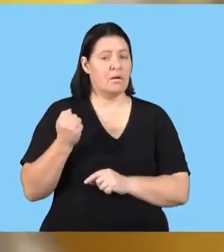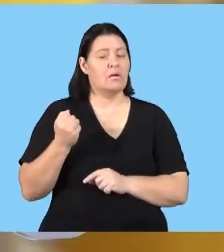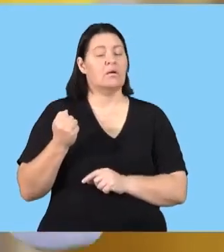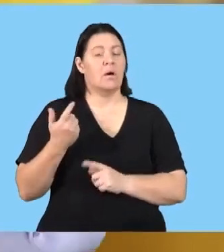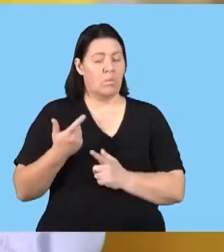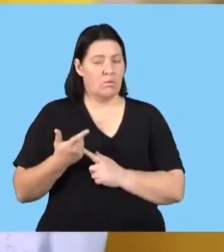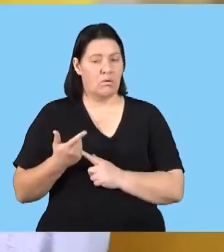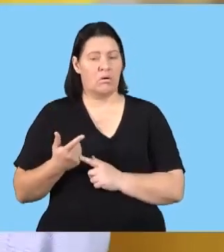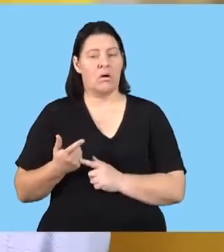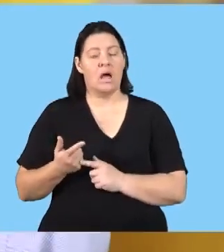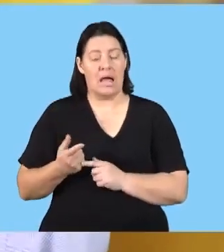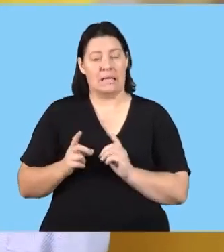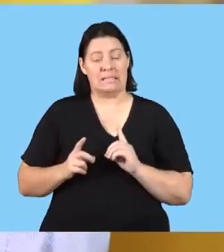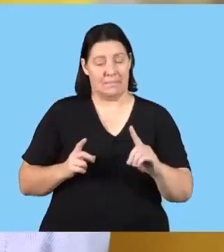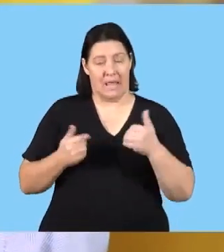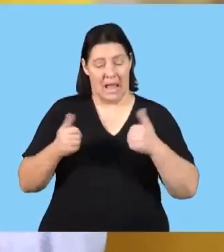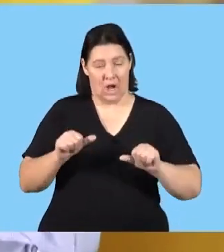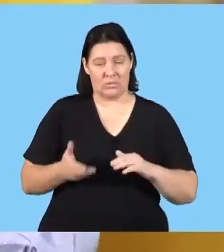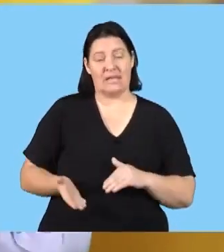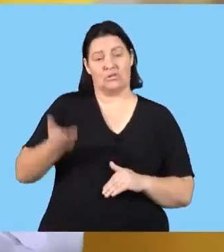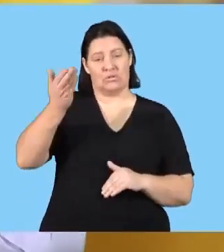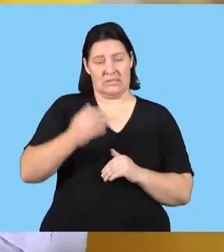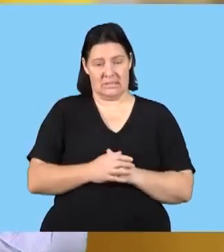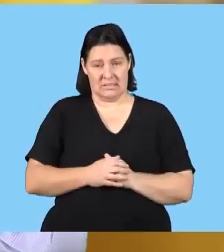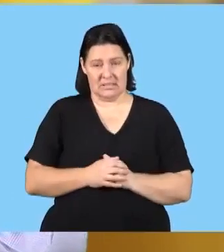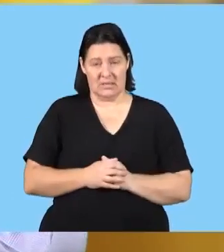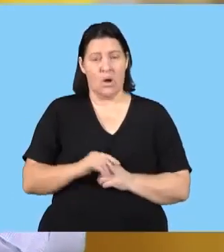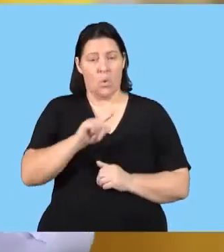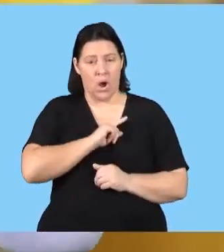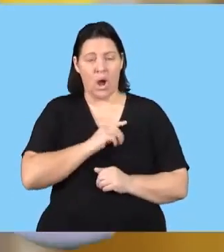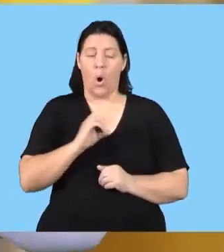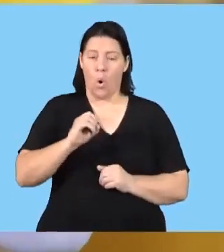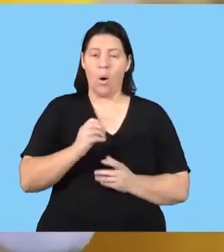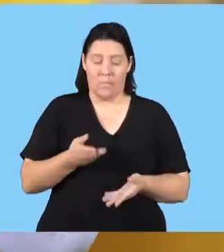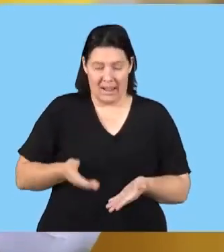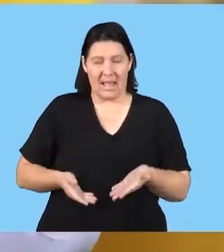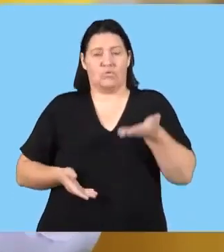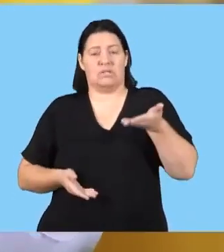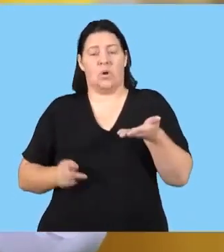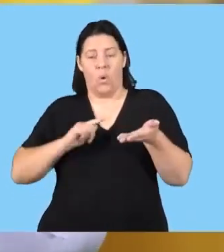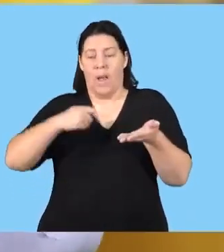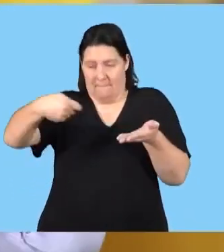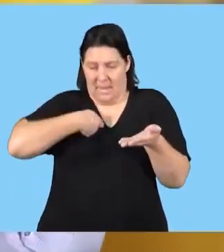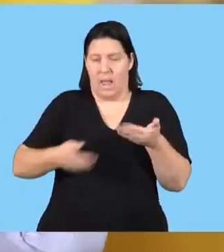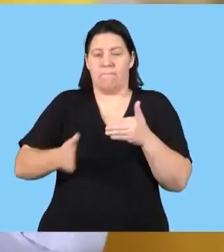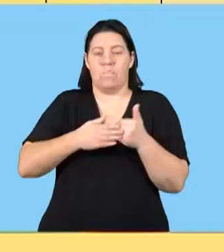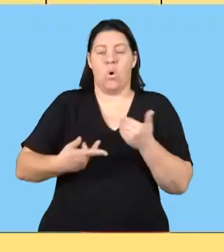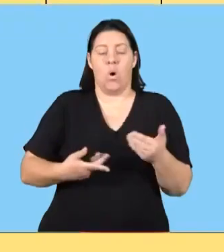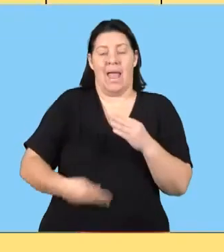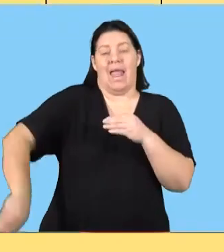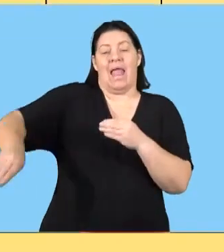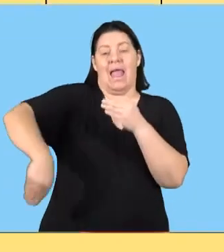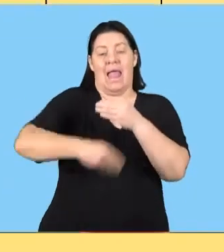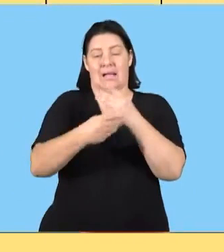the debtor's account. That means the amount that our debtor is owing is going to increase. So we have